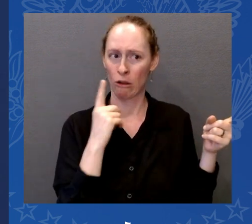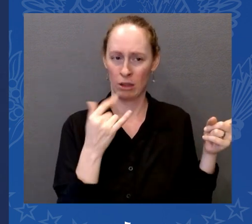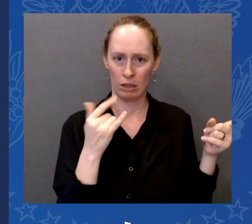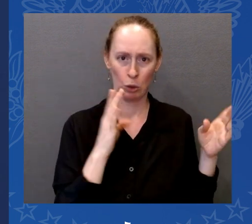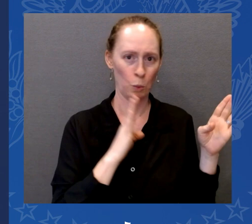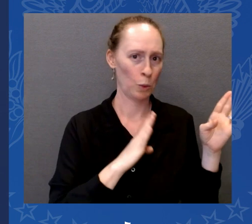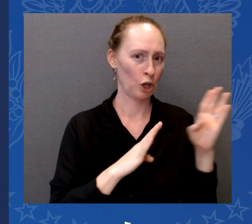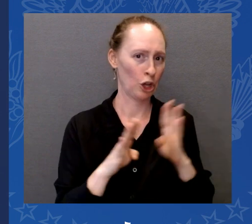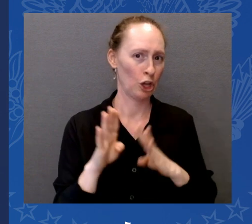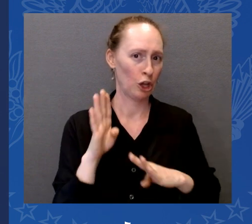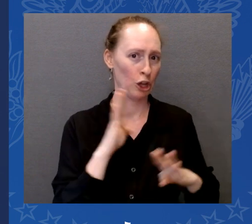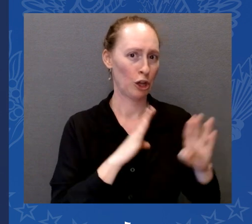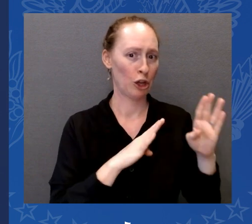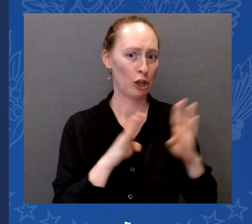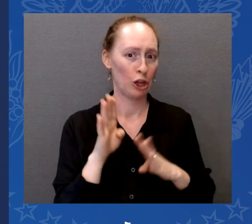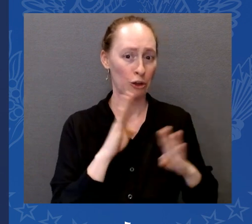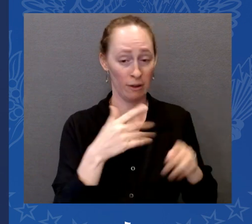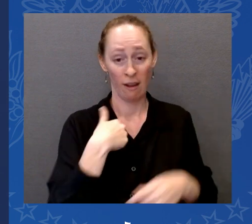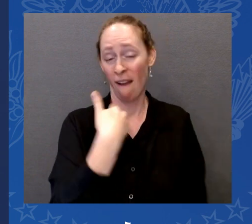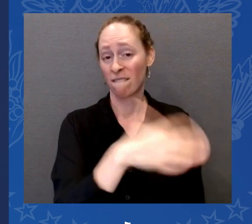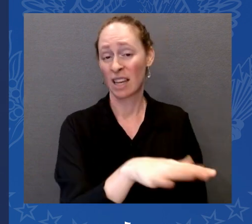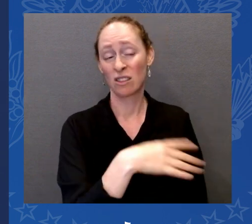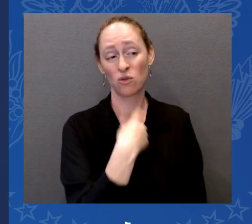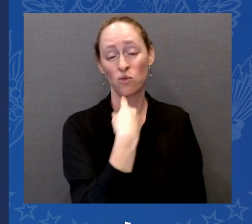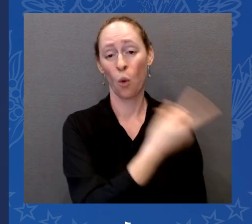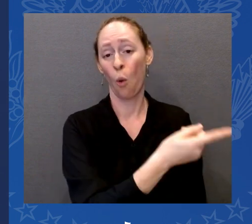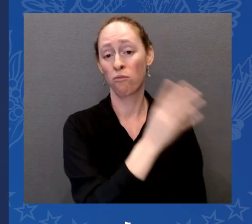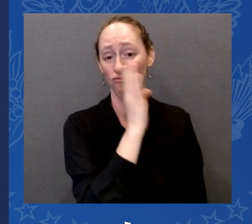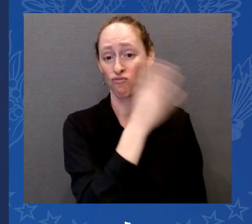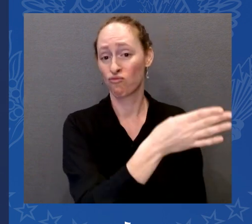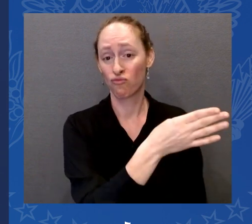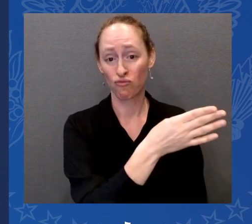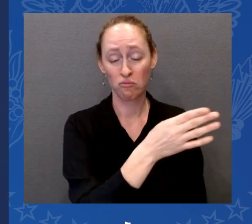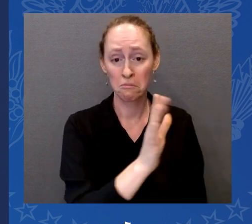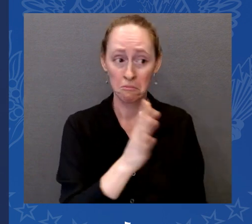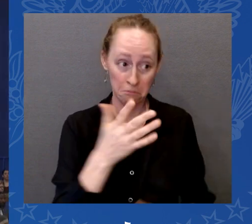in the game. We're competing again in a big way.